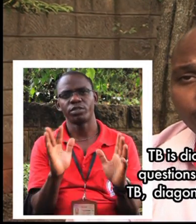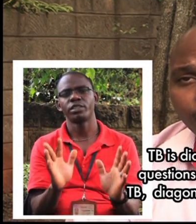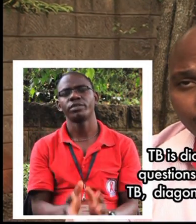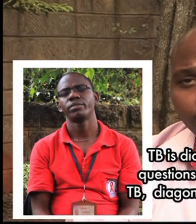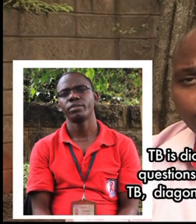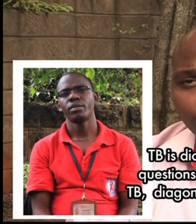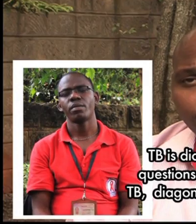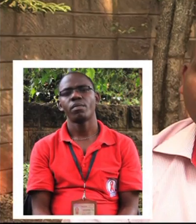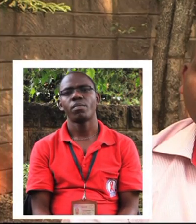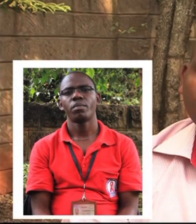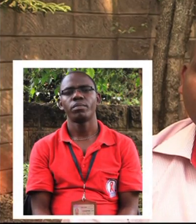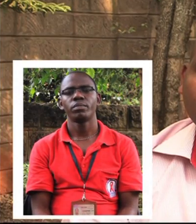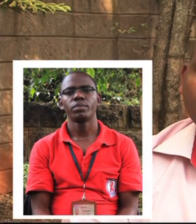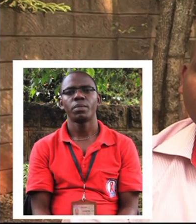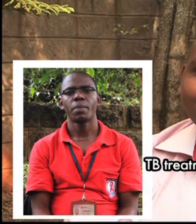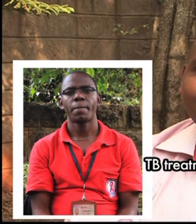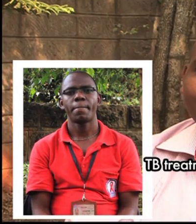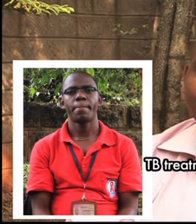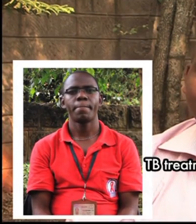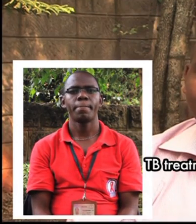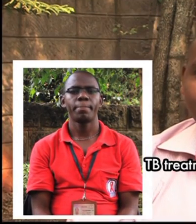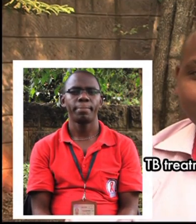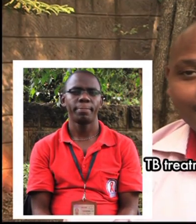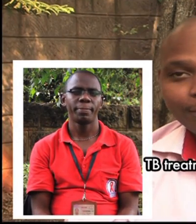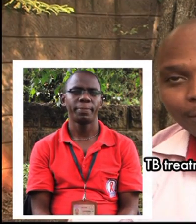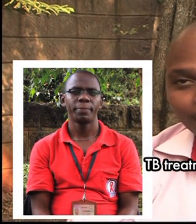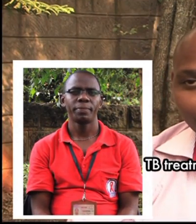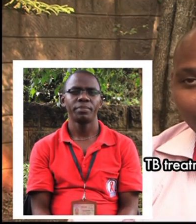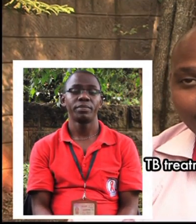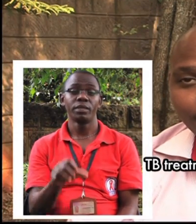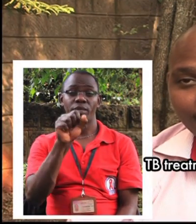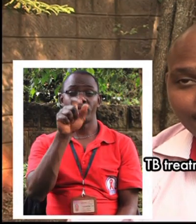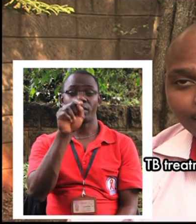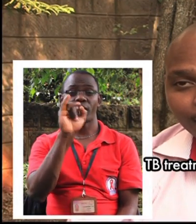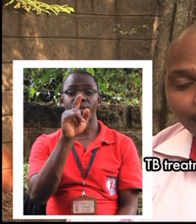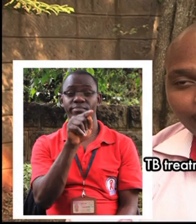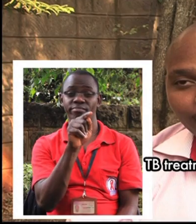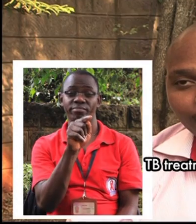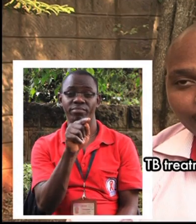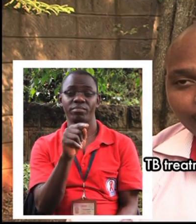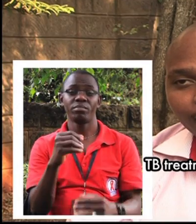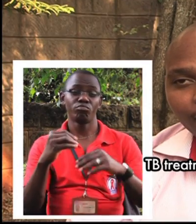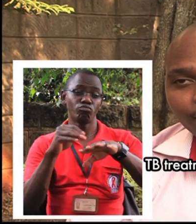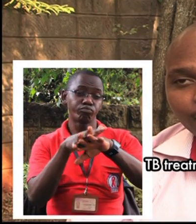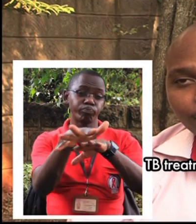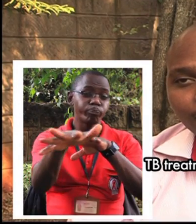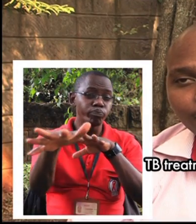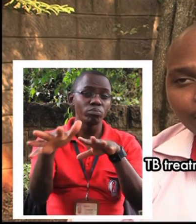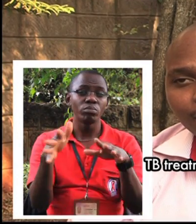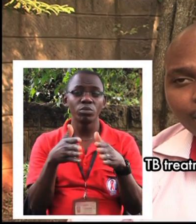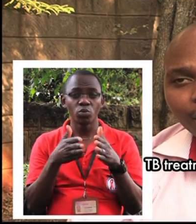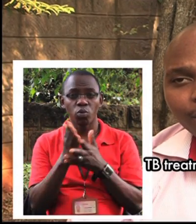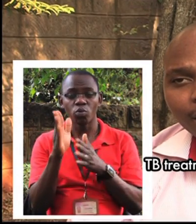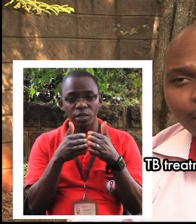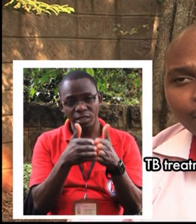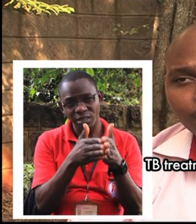include X-ray. Is TB curable? TB treatment is done for 6 to 8 months. And after TB,